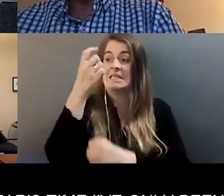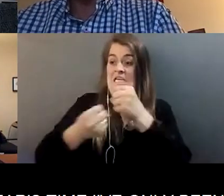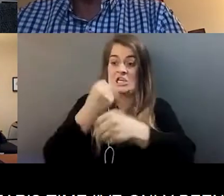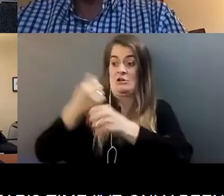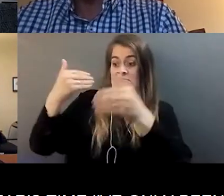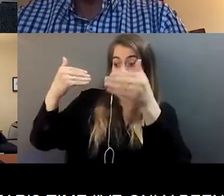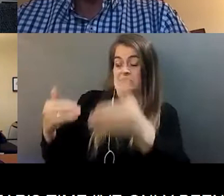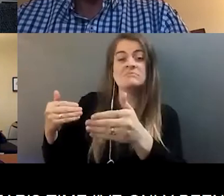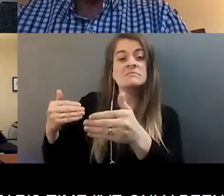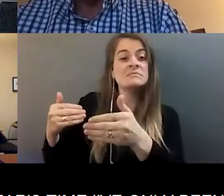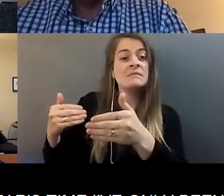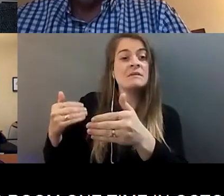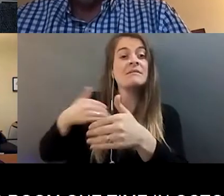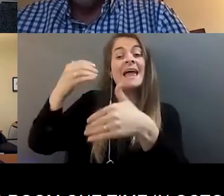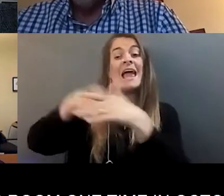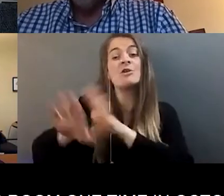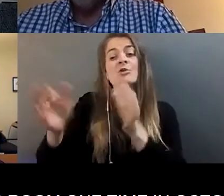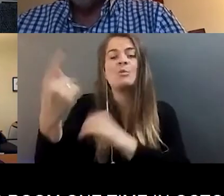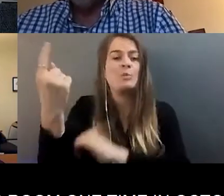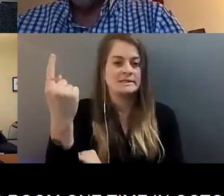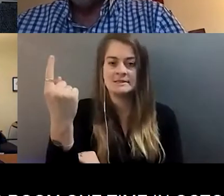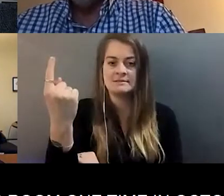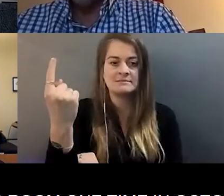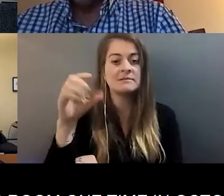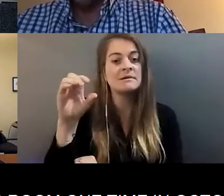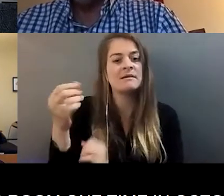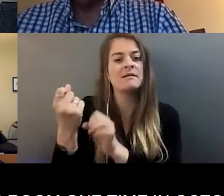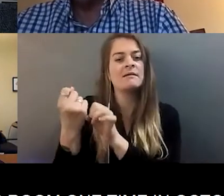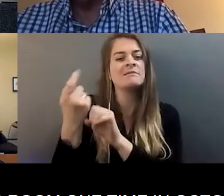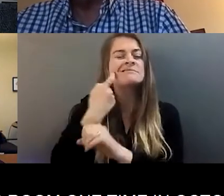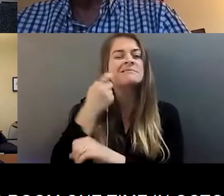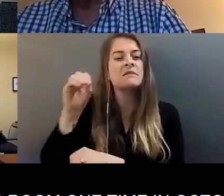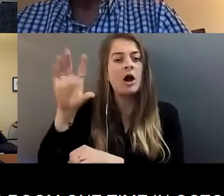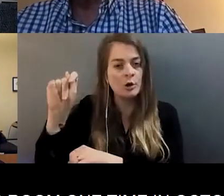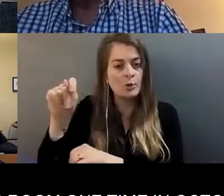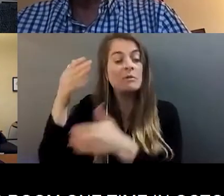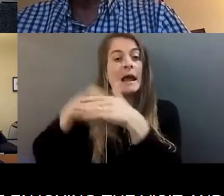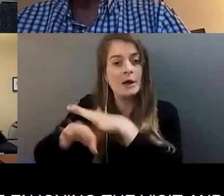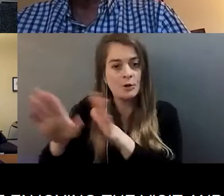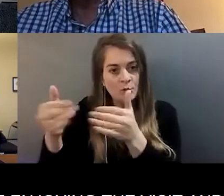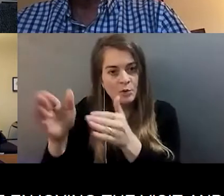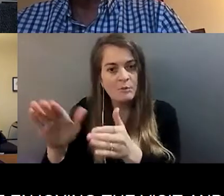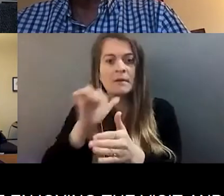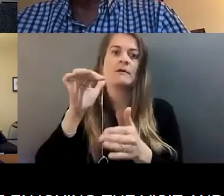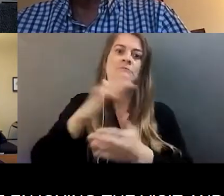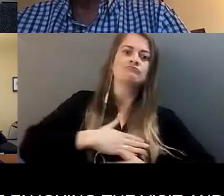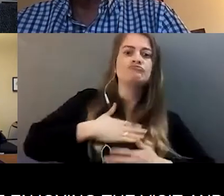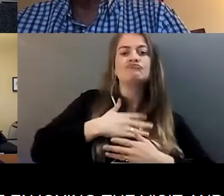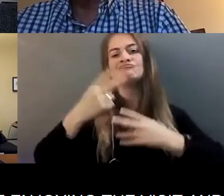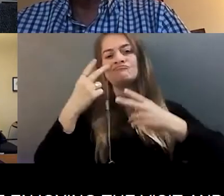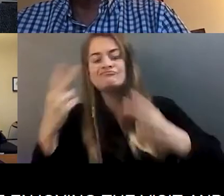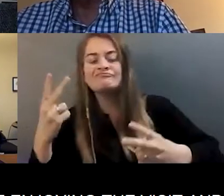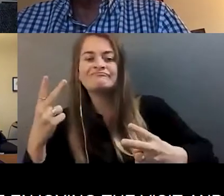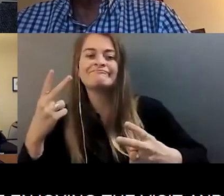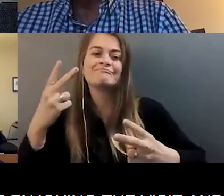only been able to access her room one time in October. And instead of enjoying the visit and really